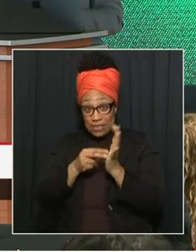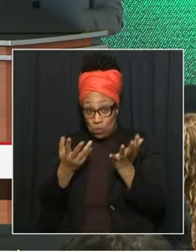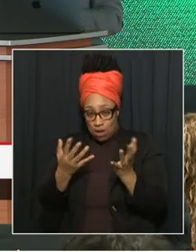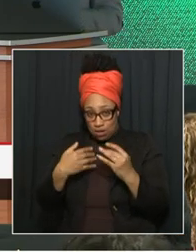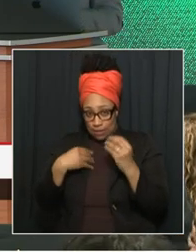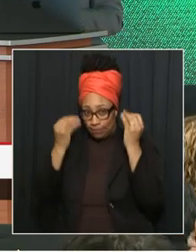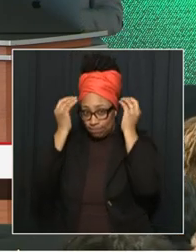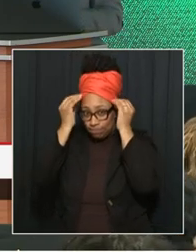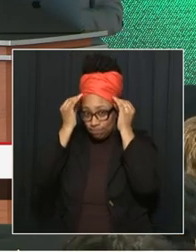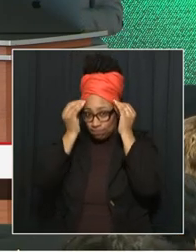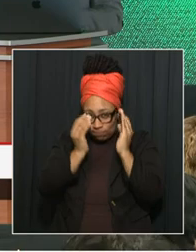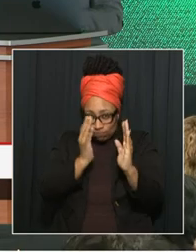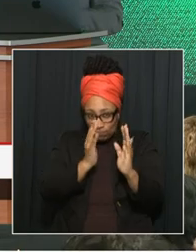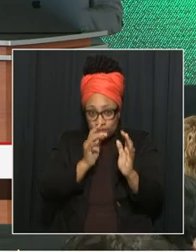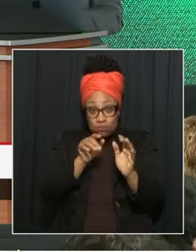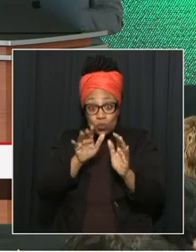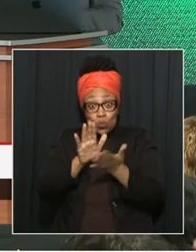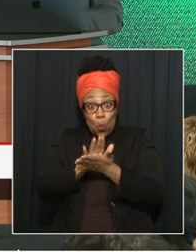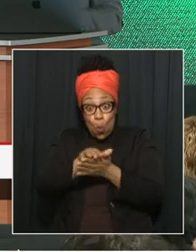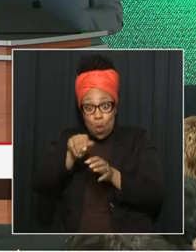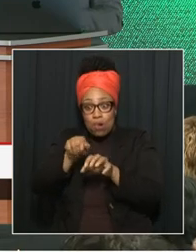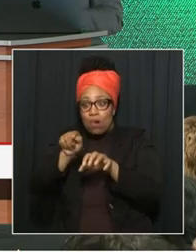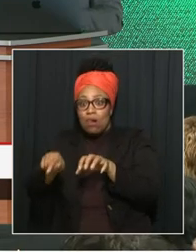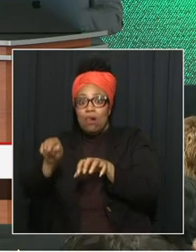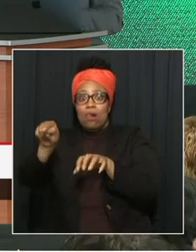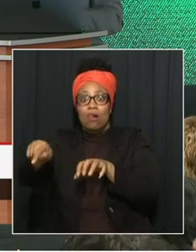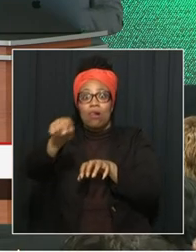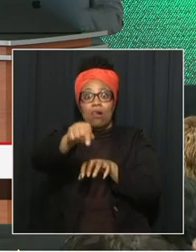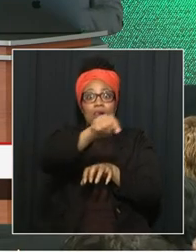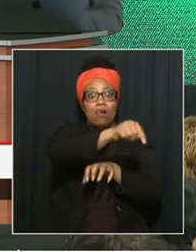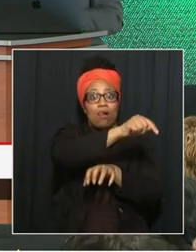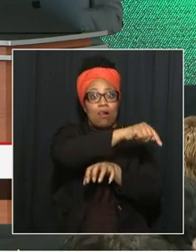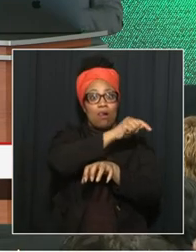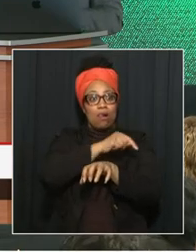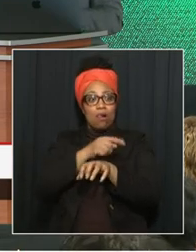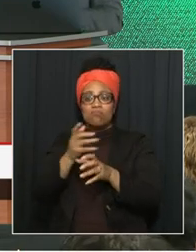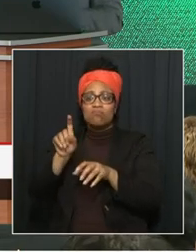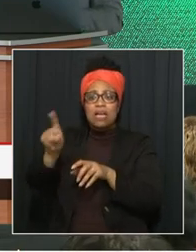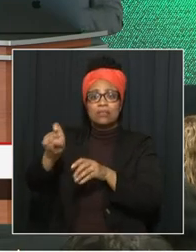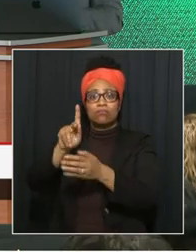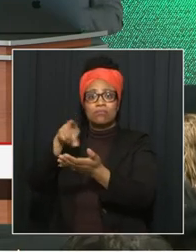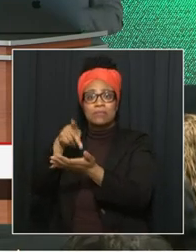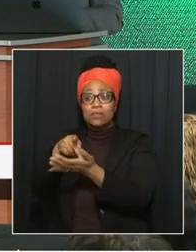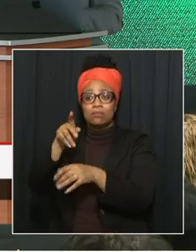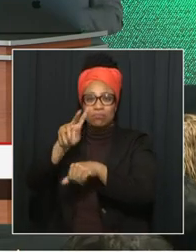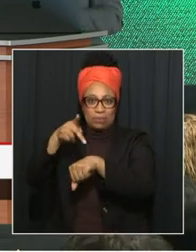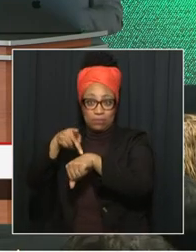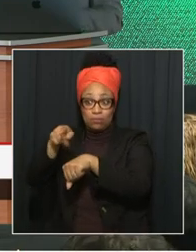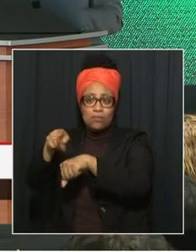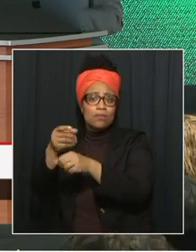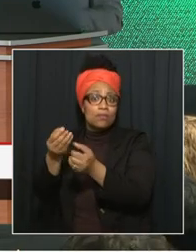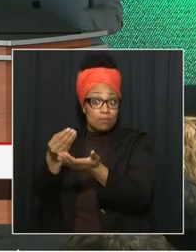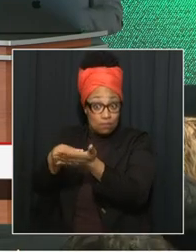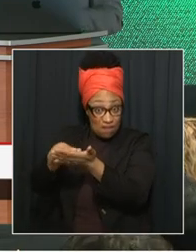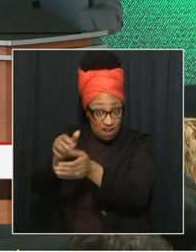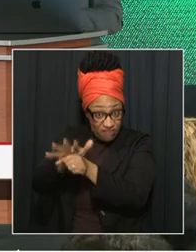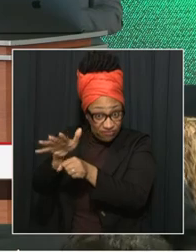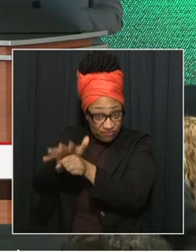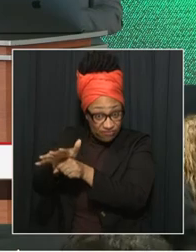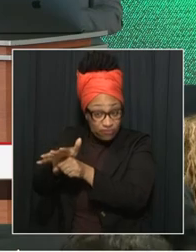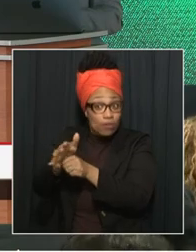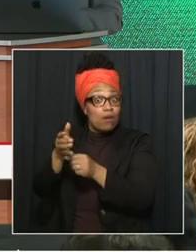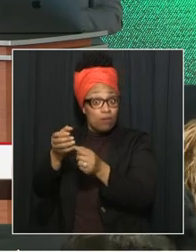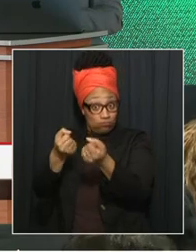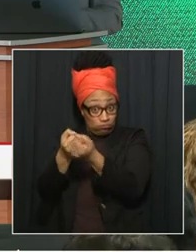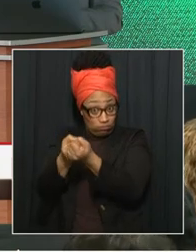school principals have the funding to be able to basically keep the critical staff, the educators that they have this year,